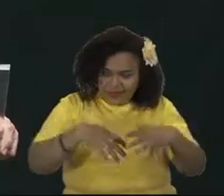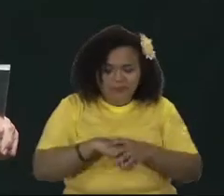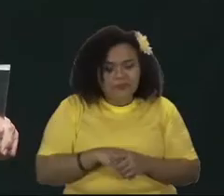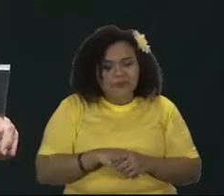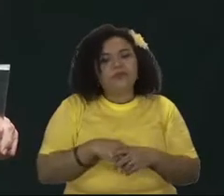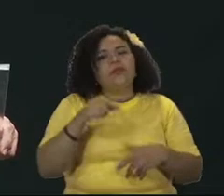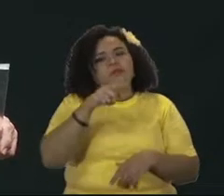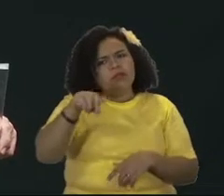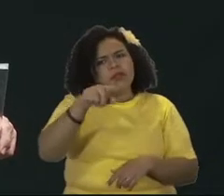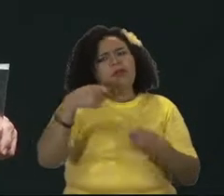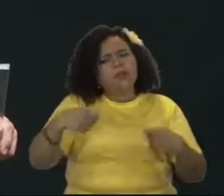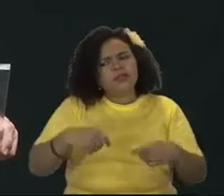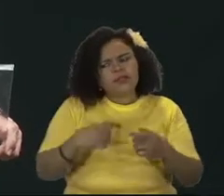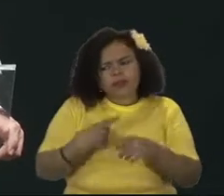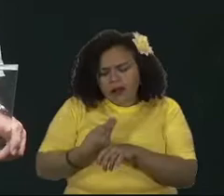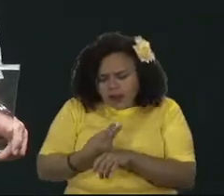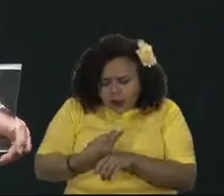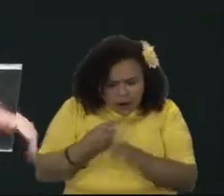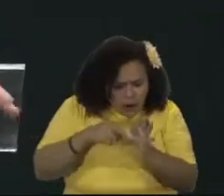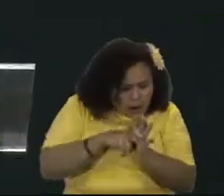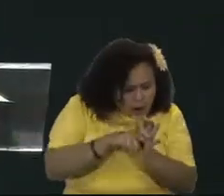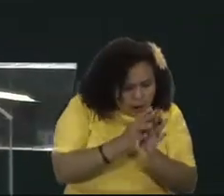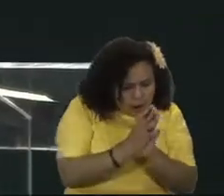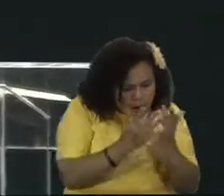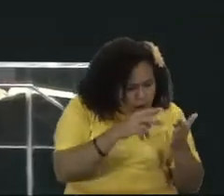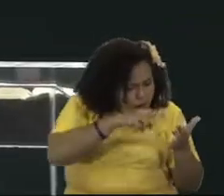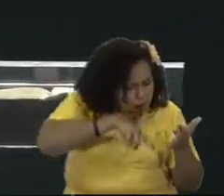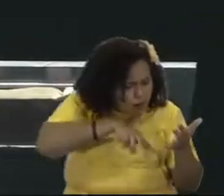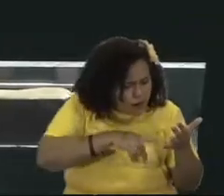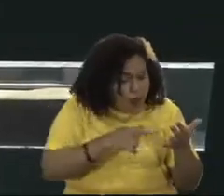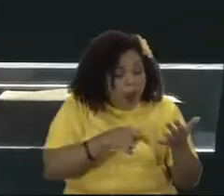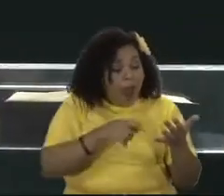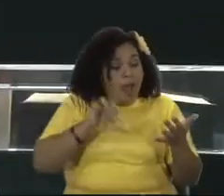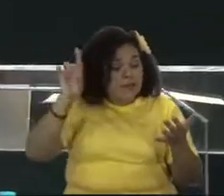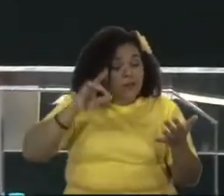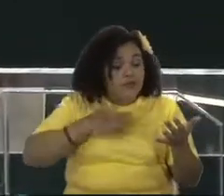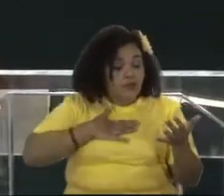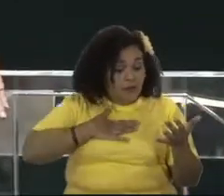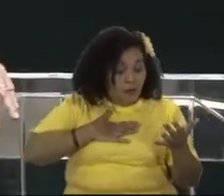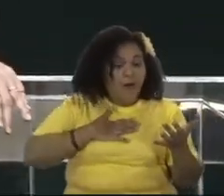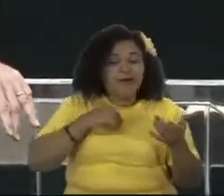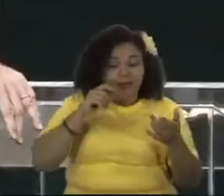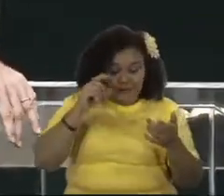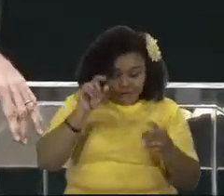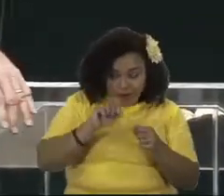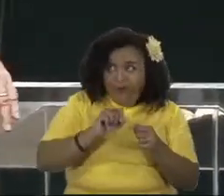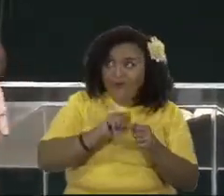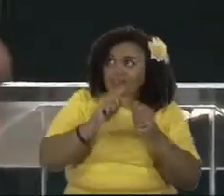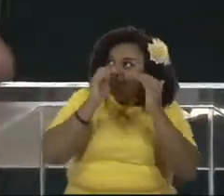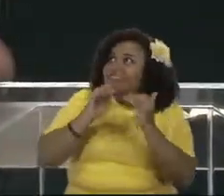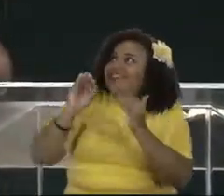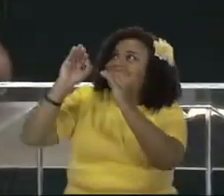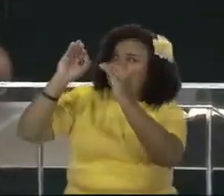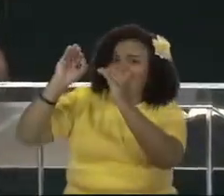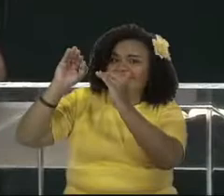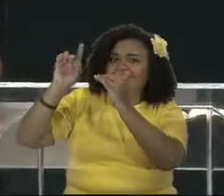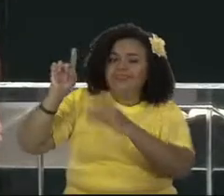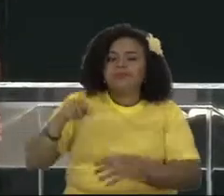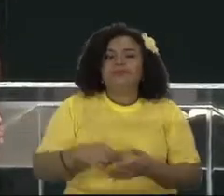Do what God wants. Romans chapter 1 or 12. I please